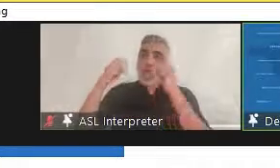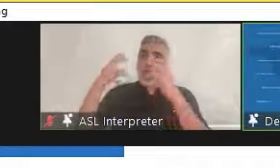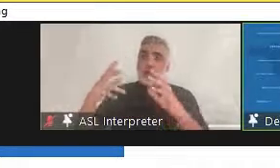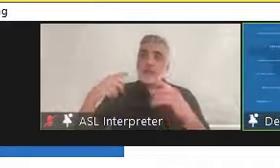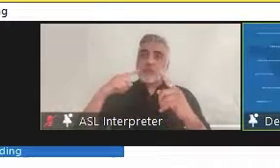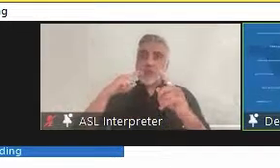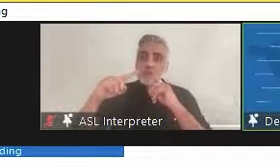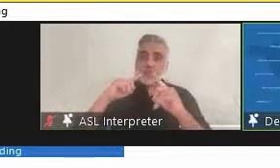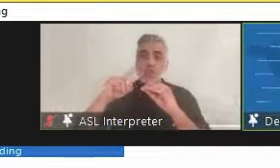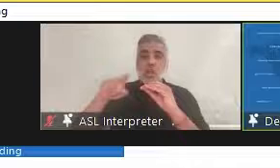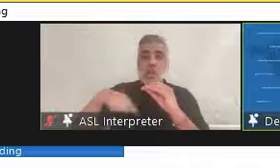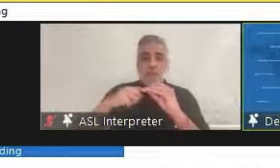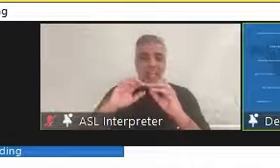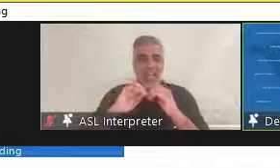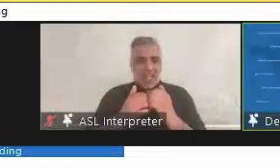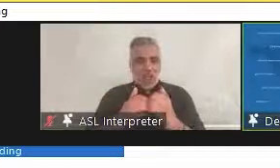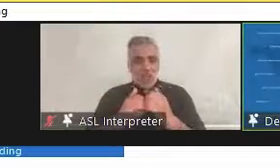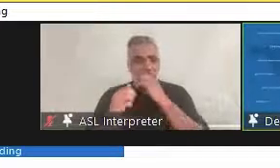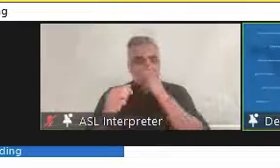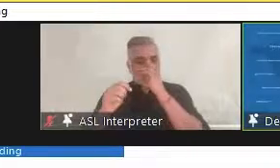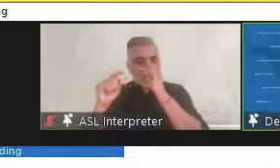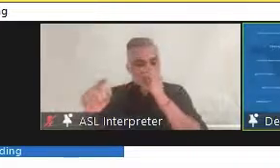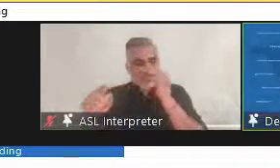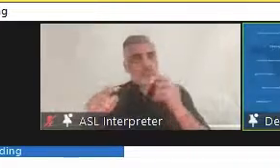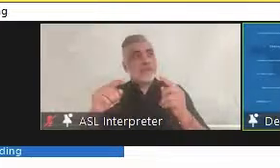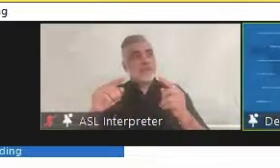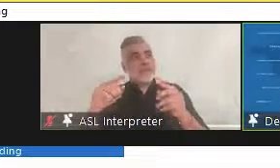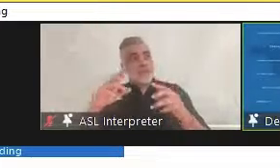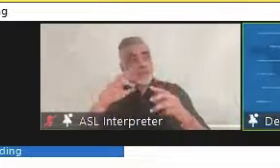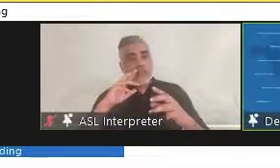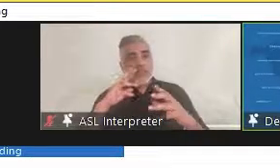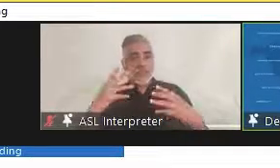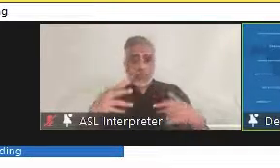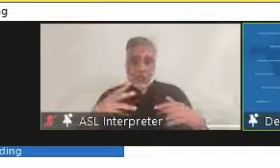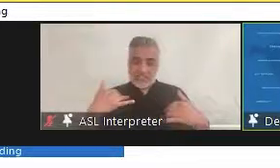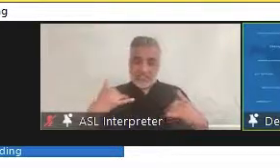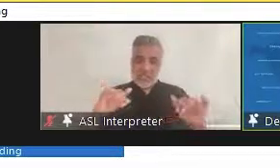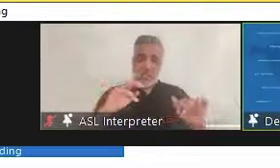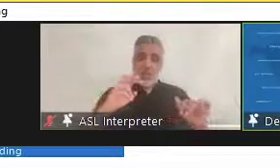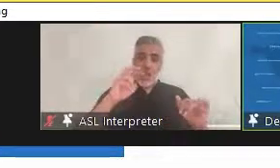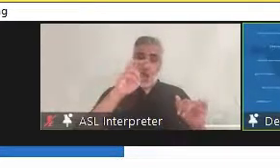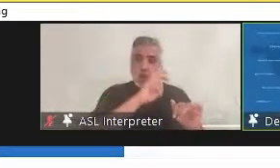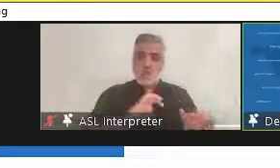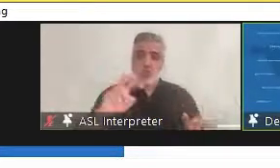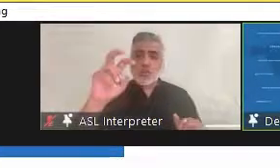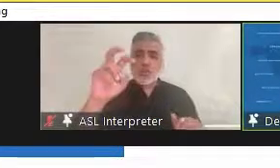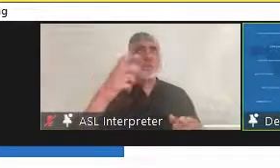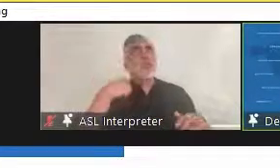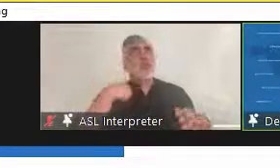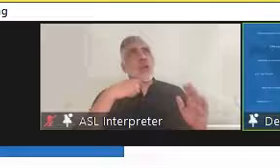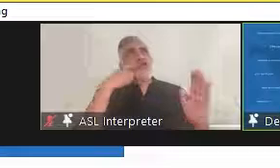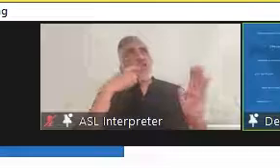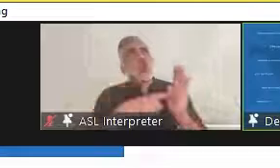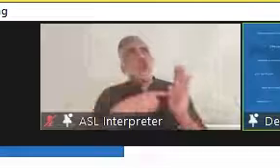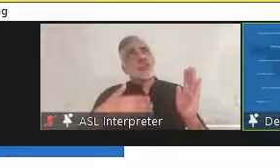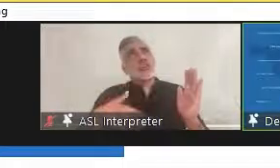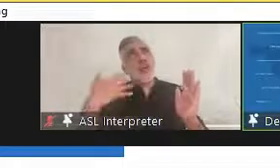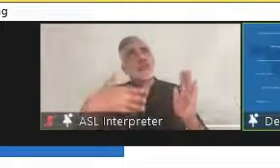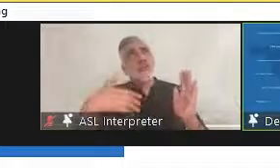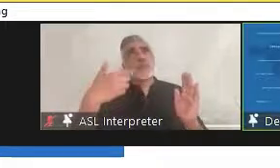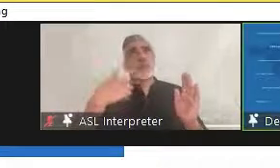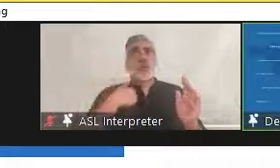conversation about how this is a progressive journey. We have to acknowledge that sometimes we have to